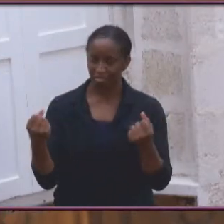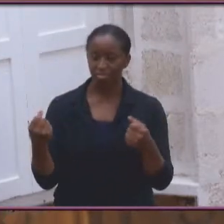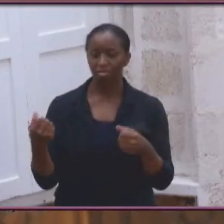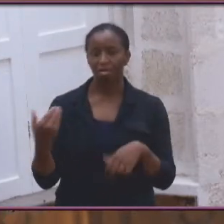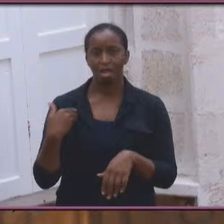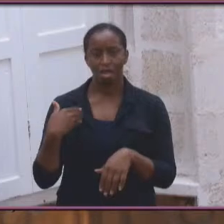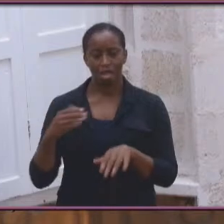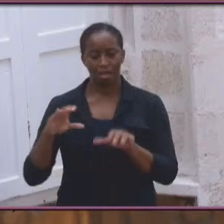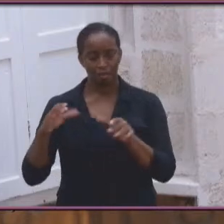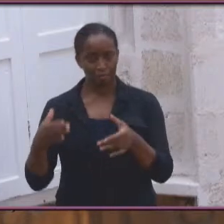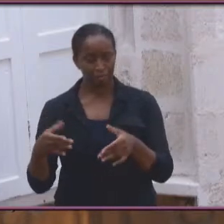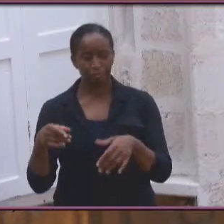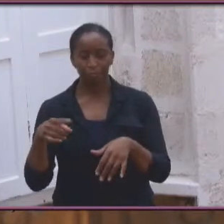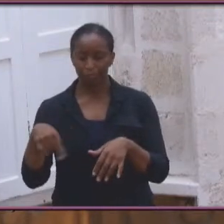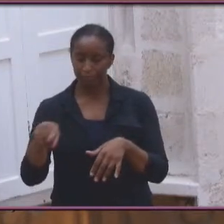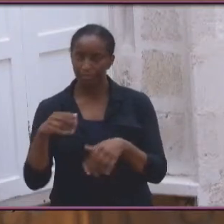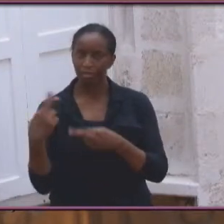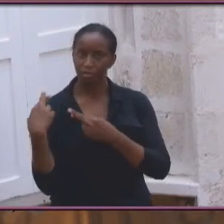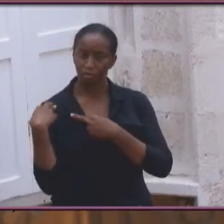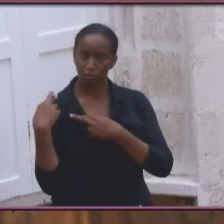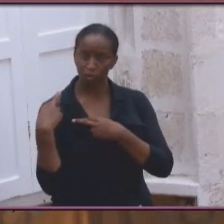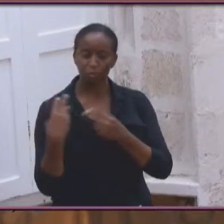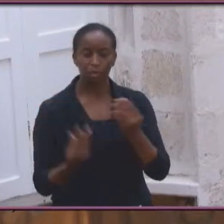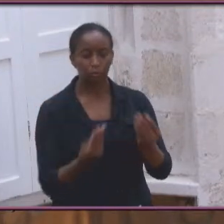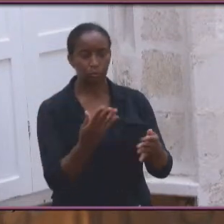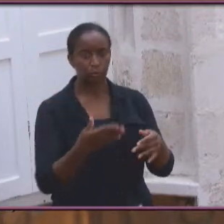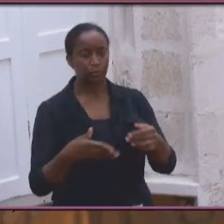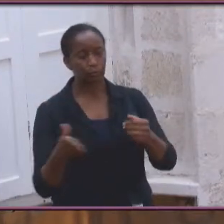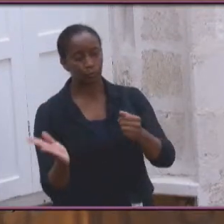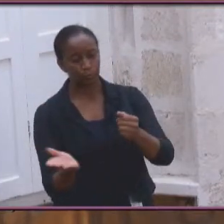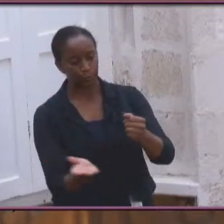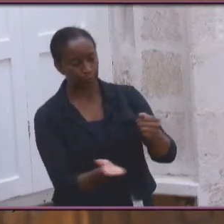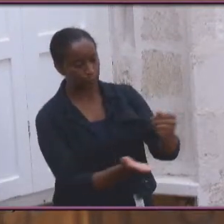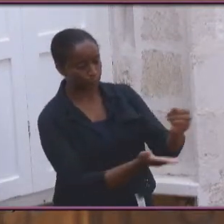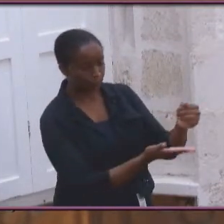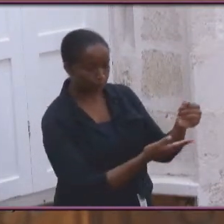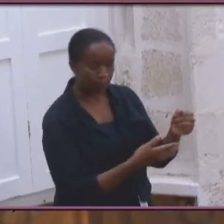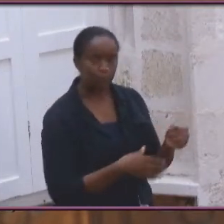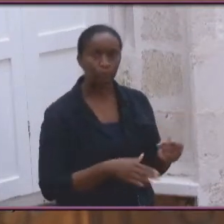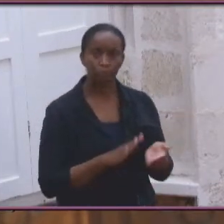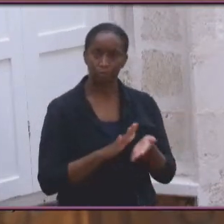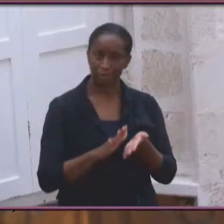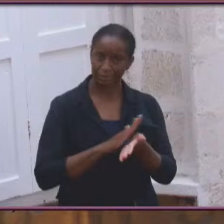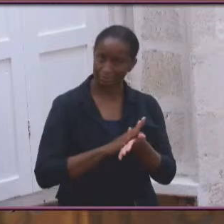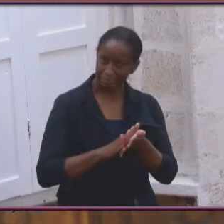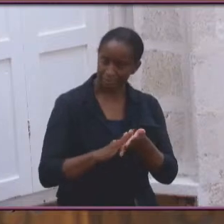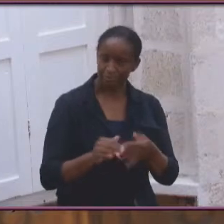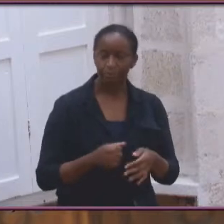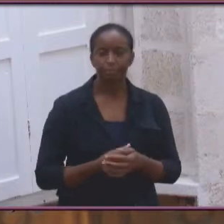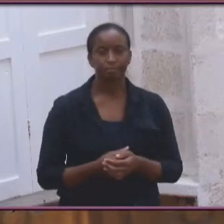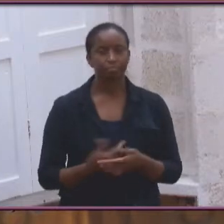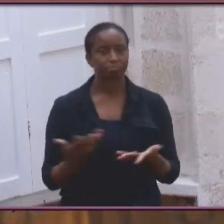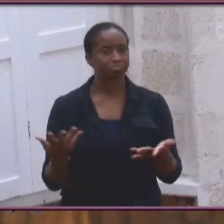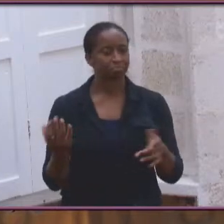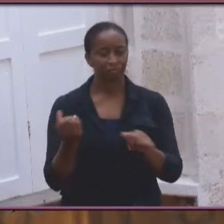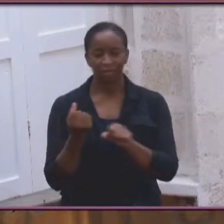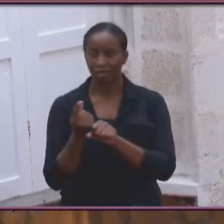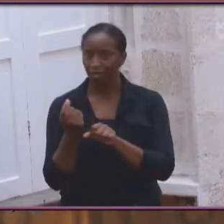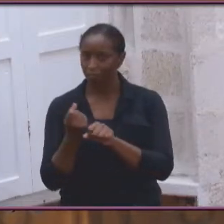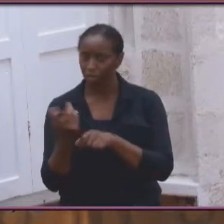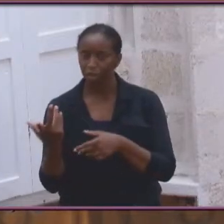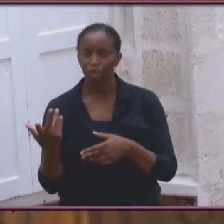Deputy President would bear me out on this, that every year, 6 monthly, they would go during the rainy season trying to do bush plots